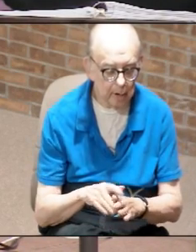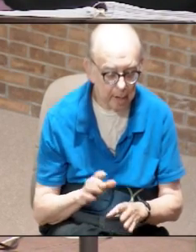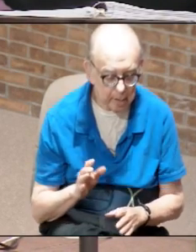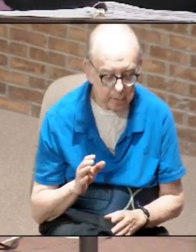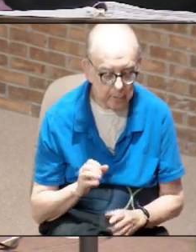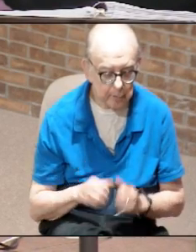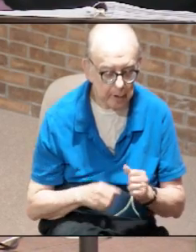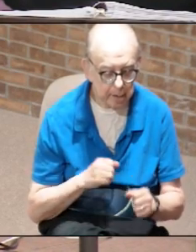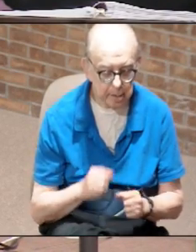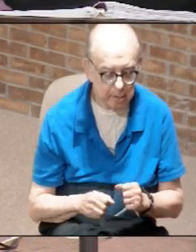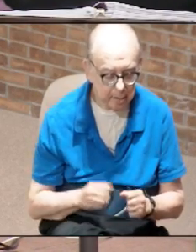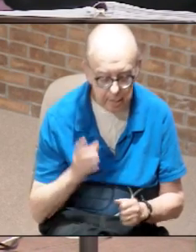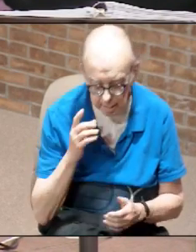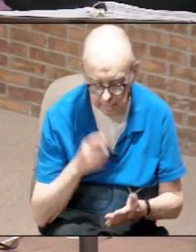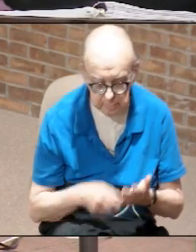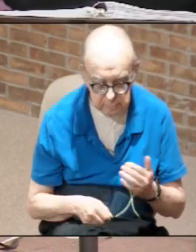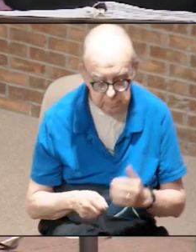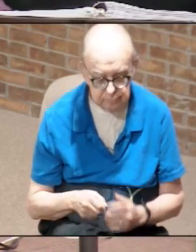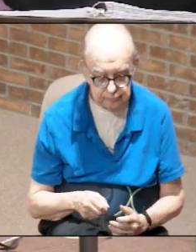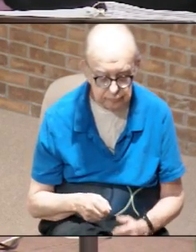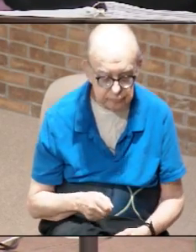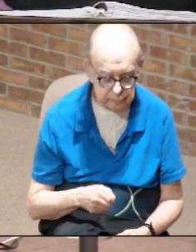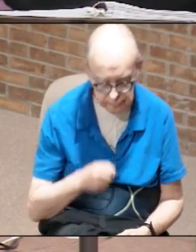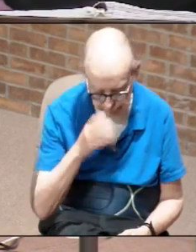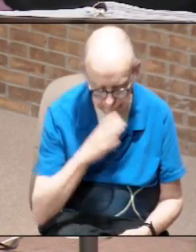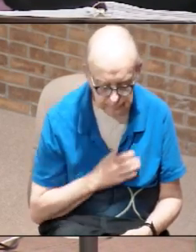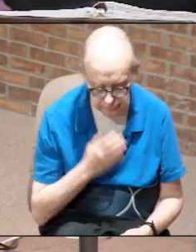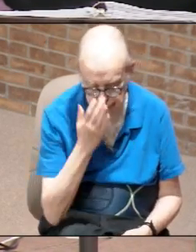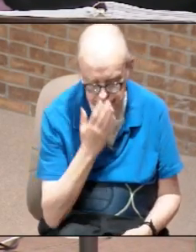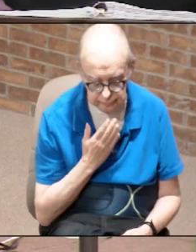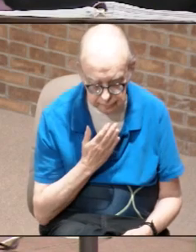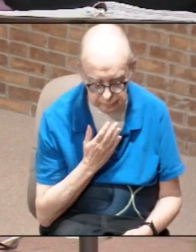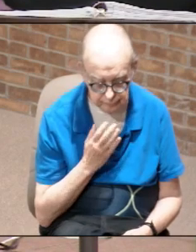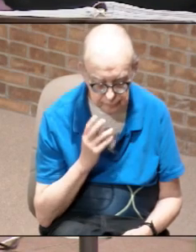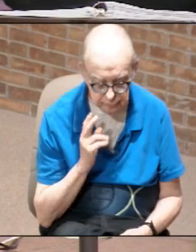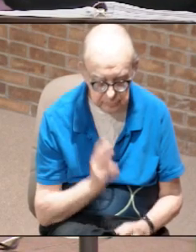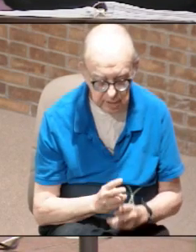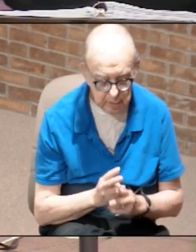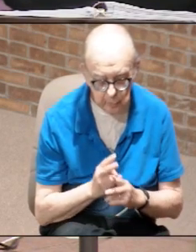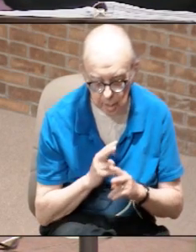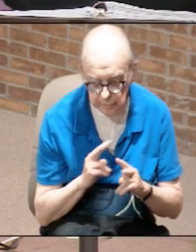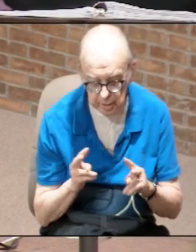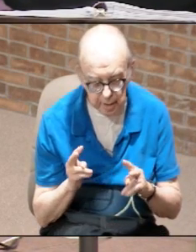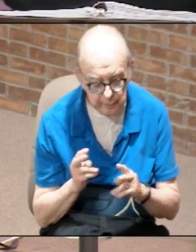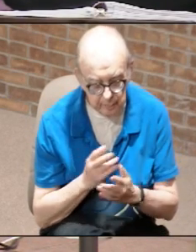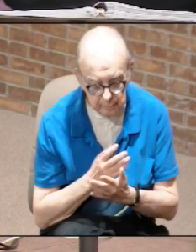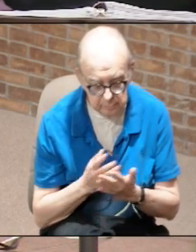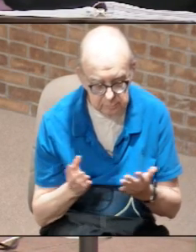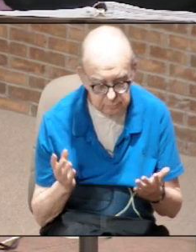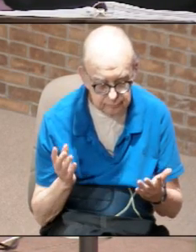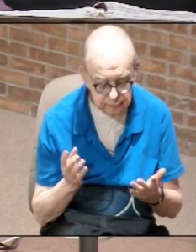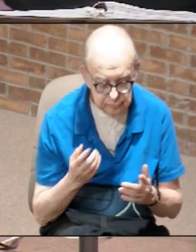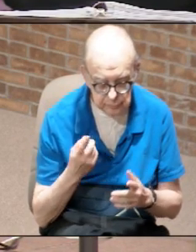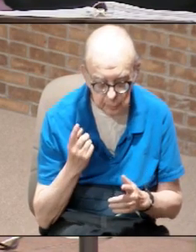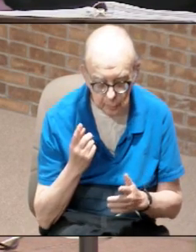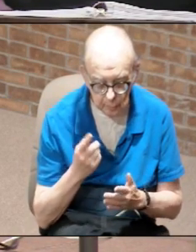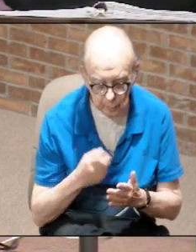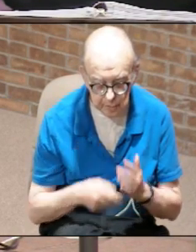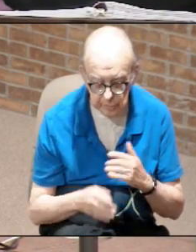Because guess what? The guy in the front has to keep watching out for what's in front of